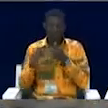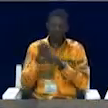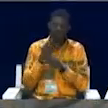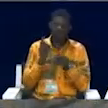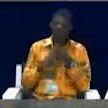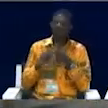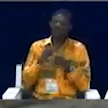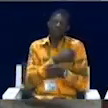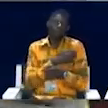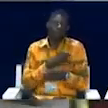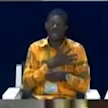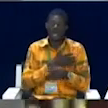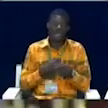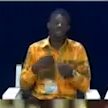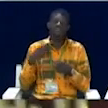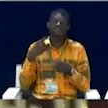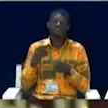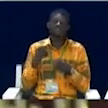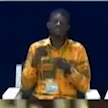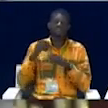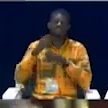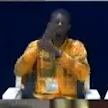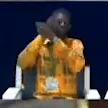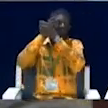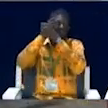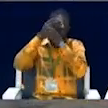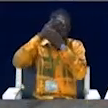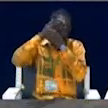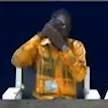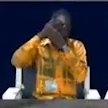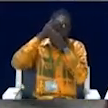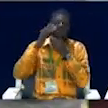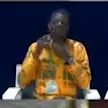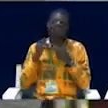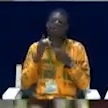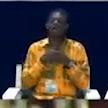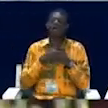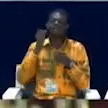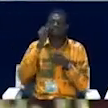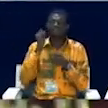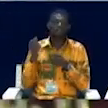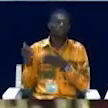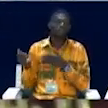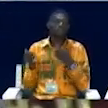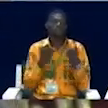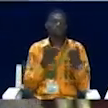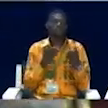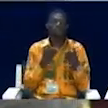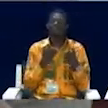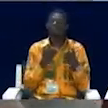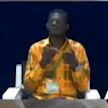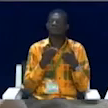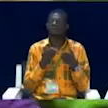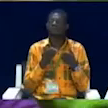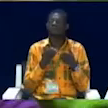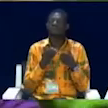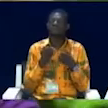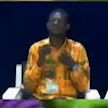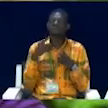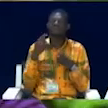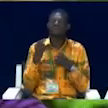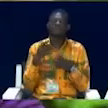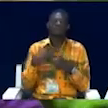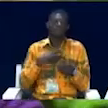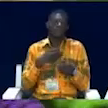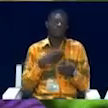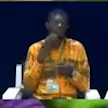hospital and they bandaged it etc and she took the mantle that